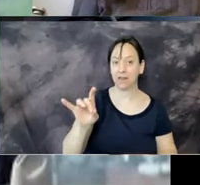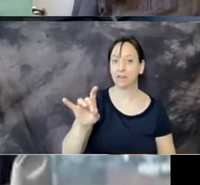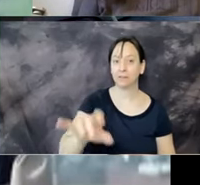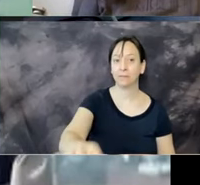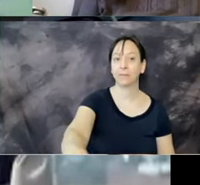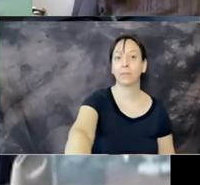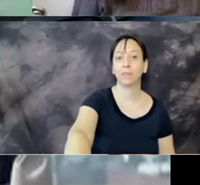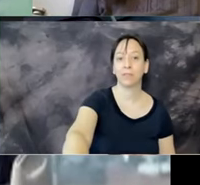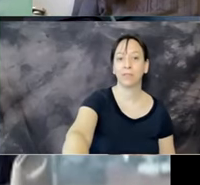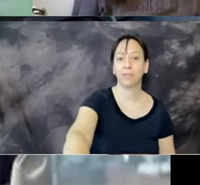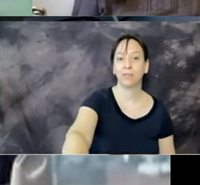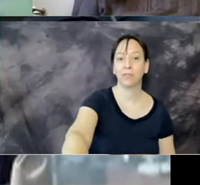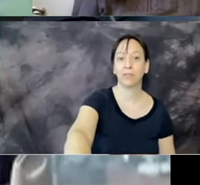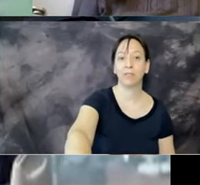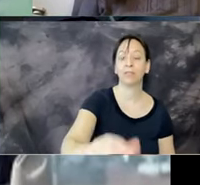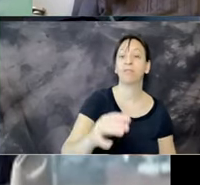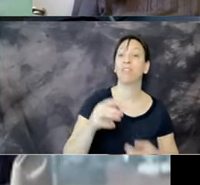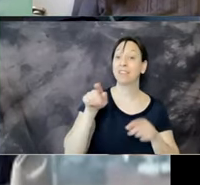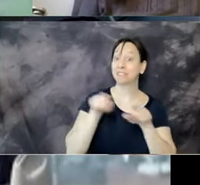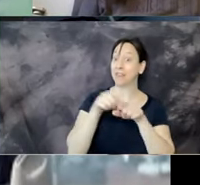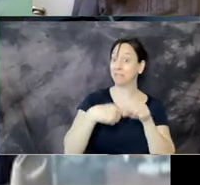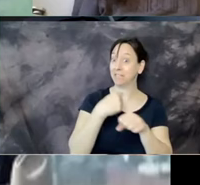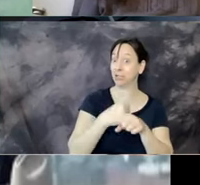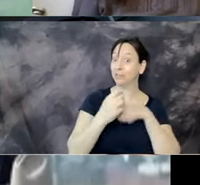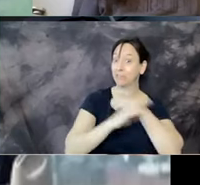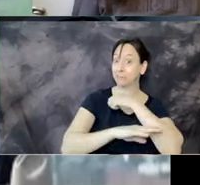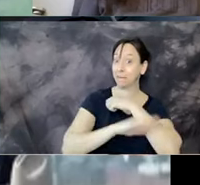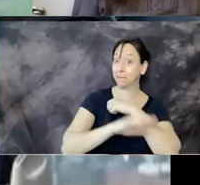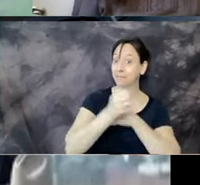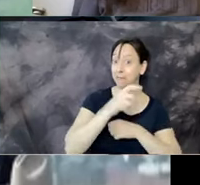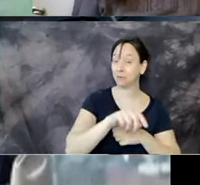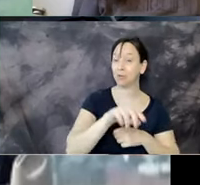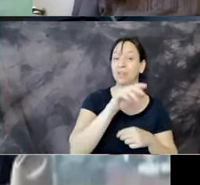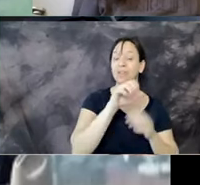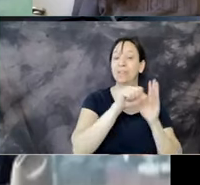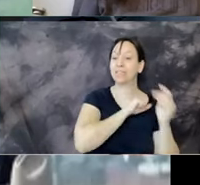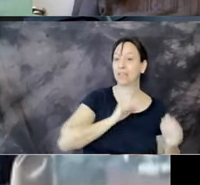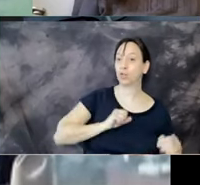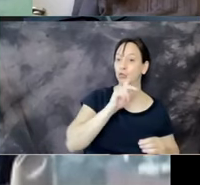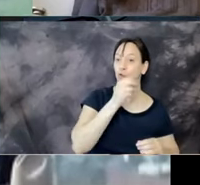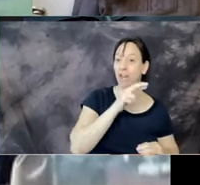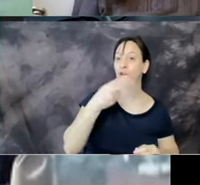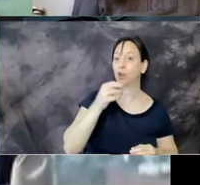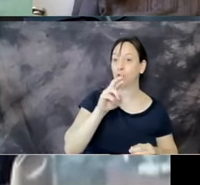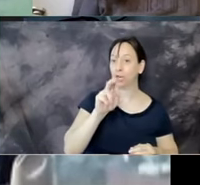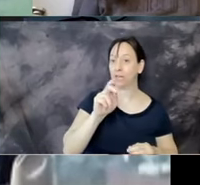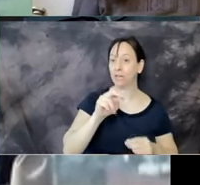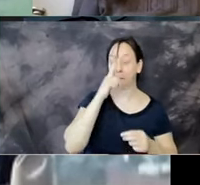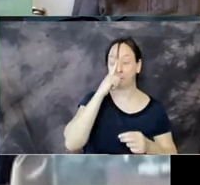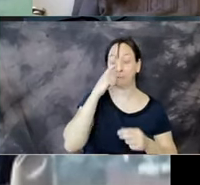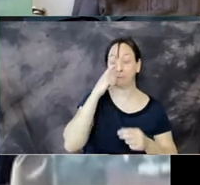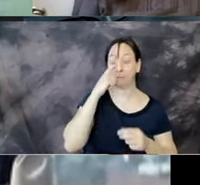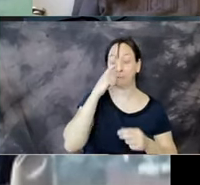1988. In September of that same year, Senators Weicker and Harkin, Representative